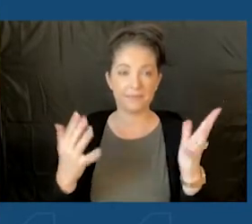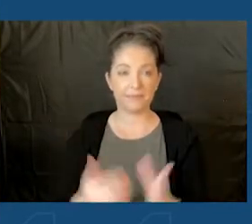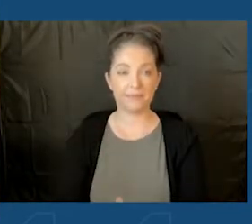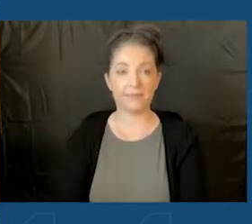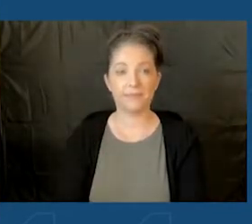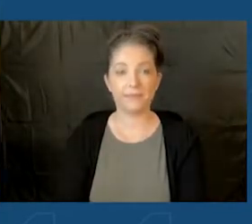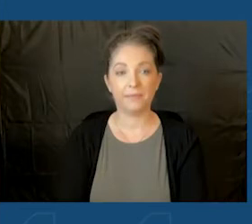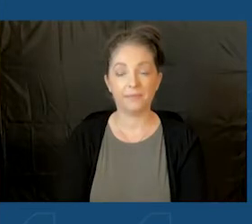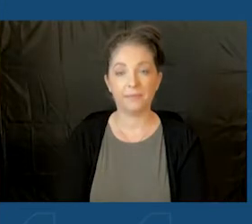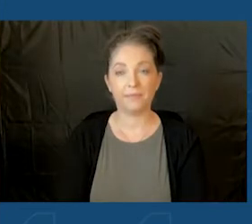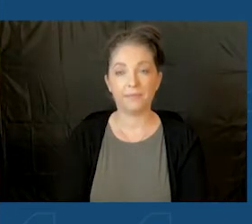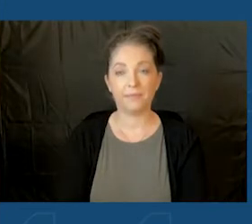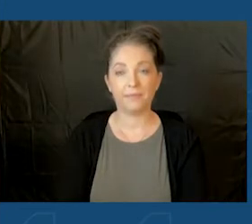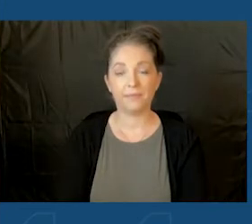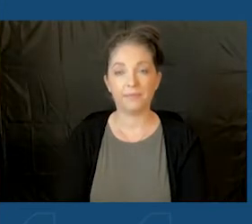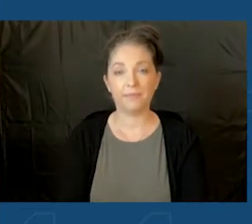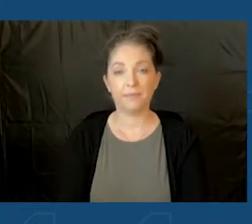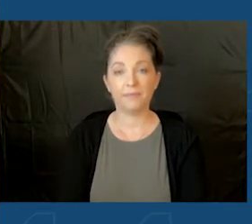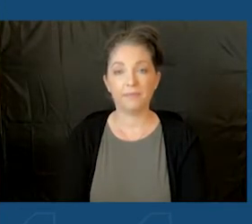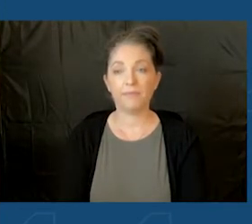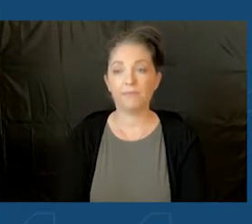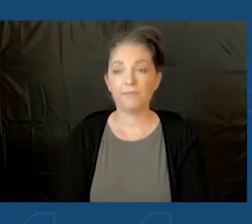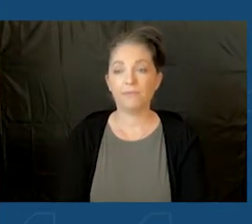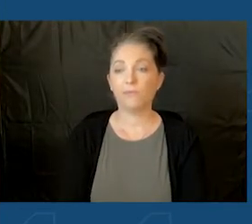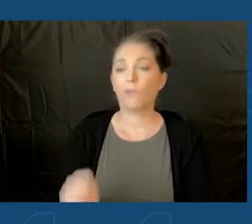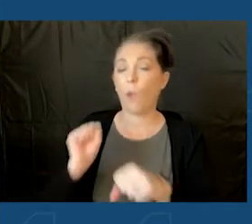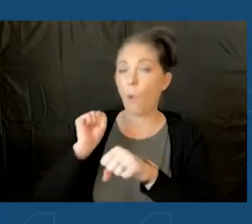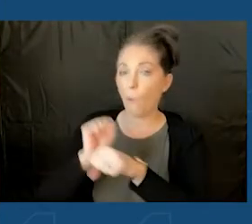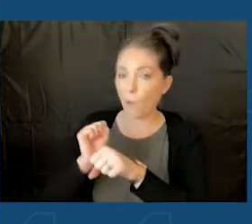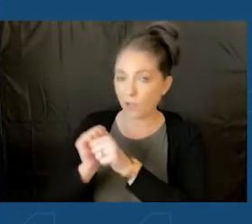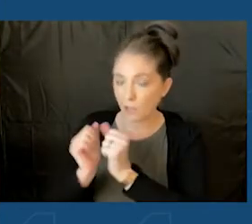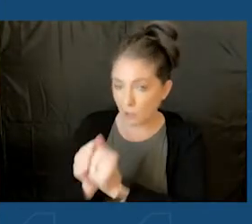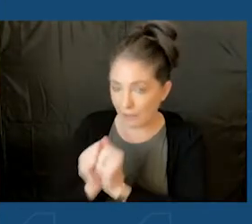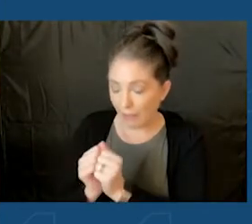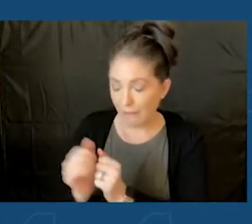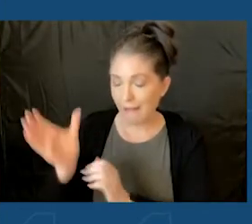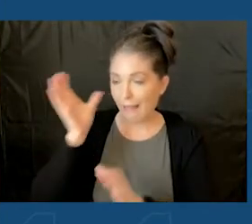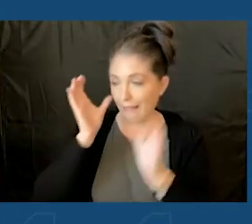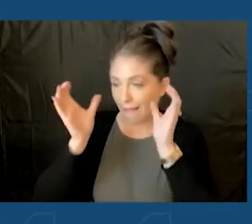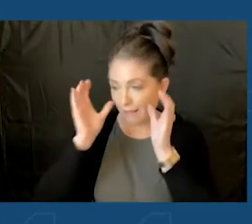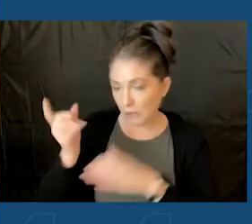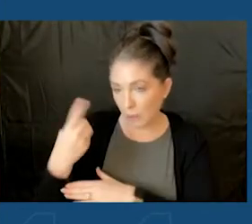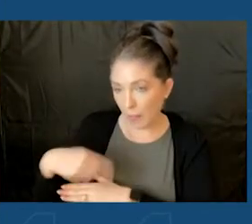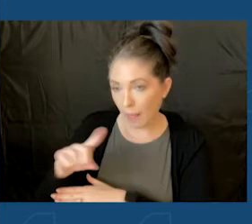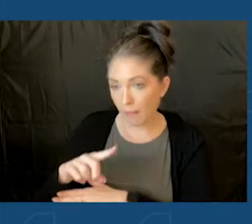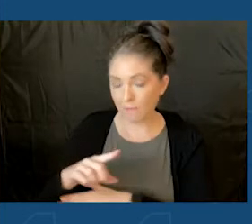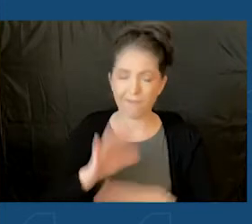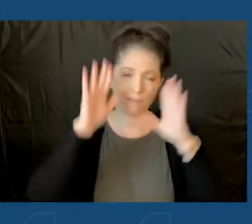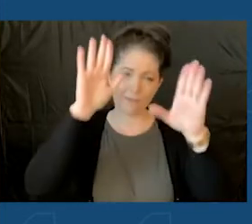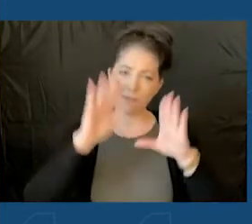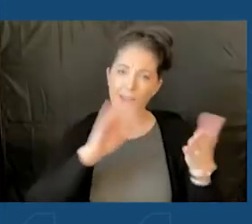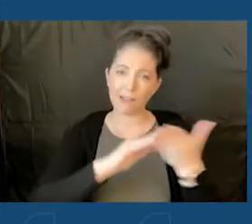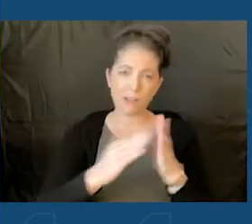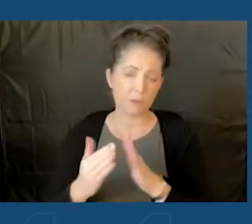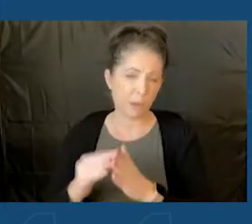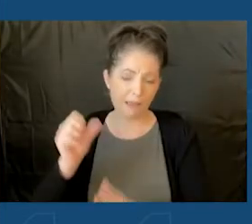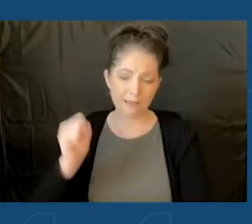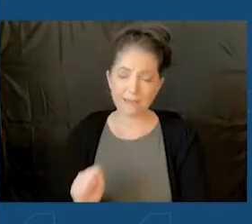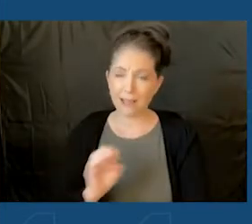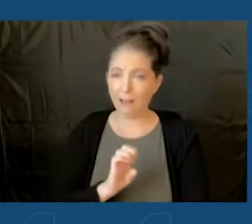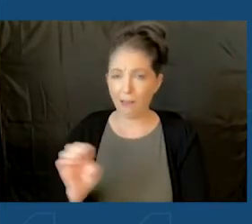And it's only through working with them and listening to them. I have a great community. Southeast Queens is a community of people that care